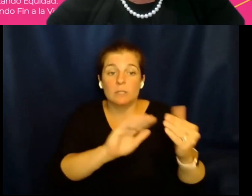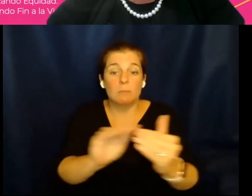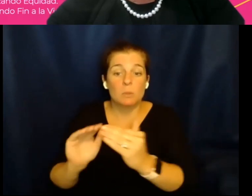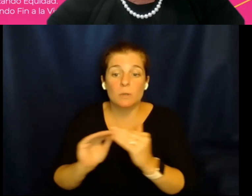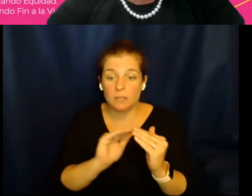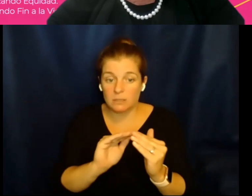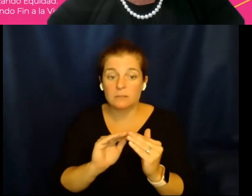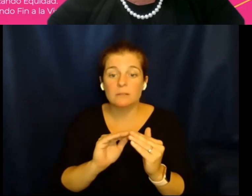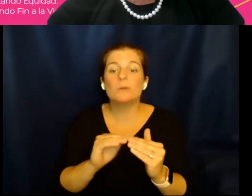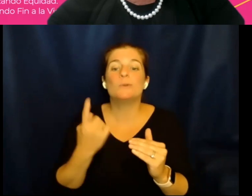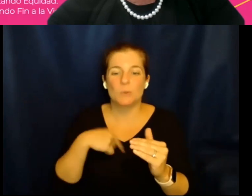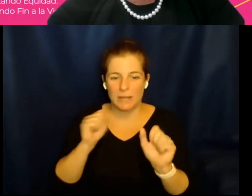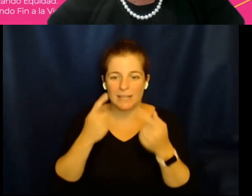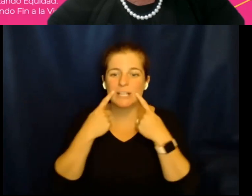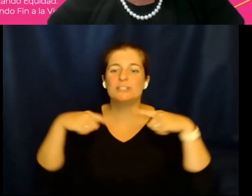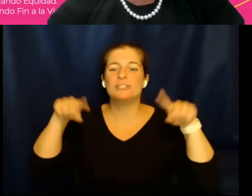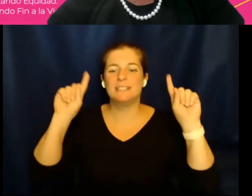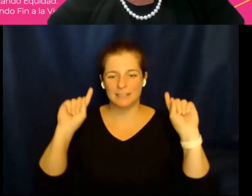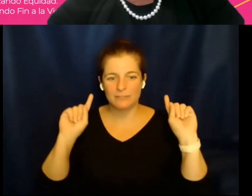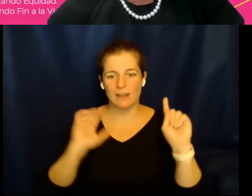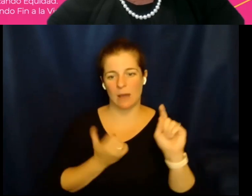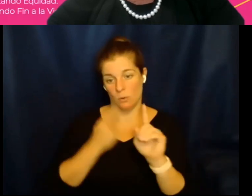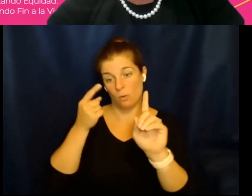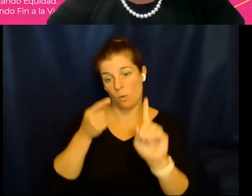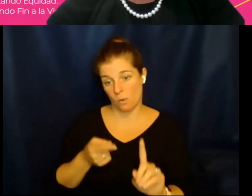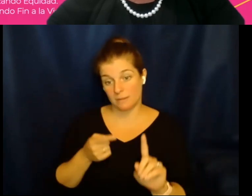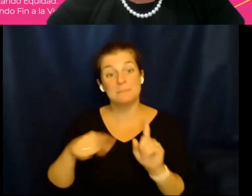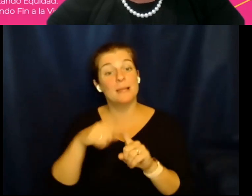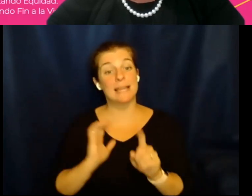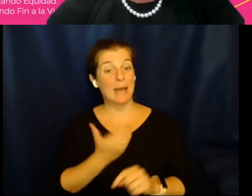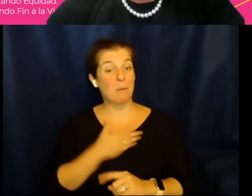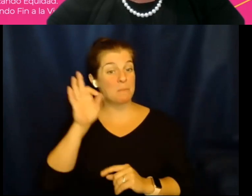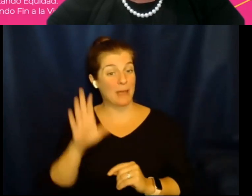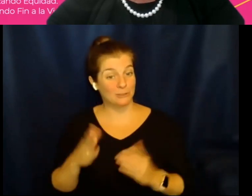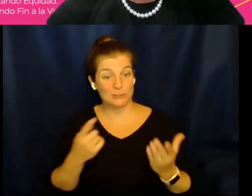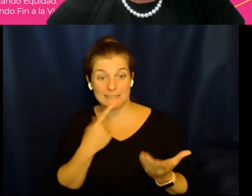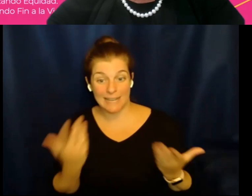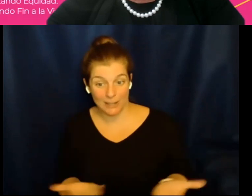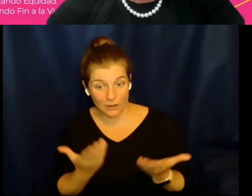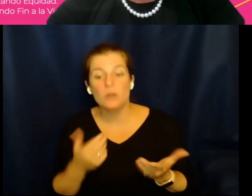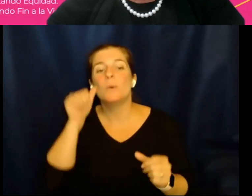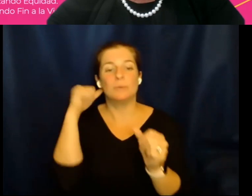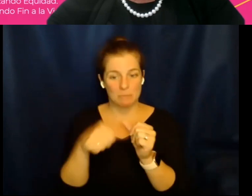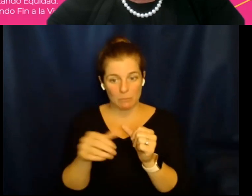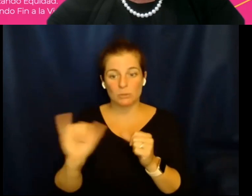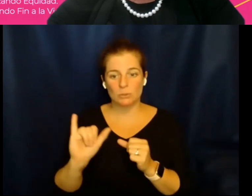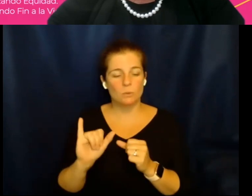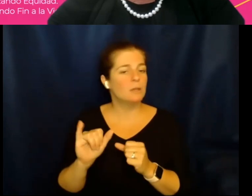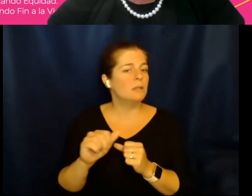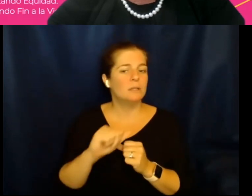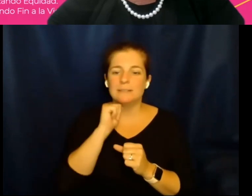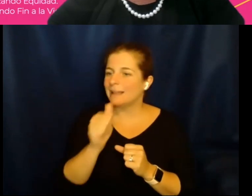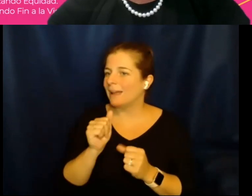can achieve more goals. And as our pastor has said, it's so important also to remember not to rush these